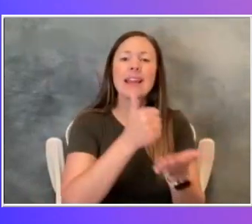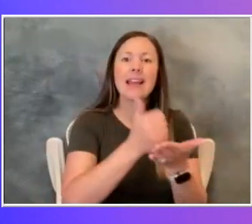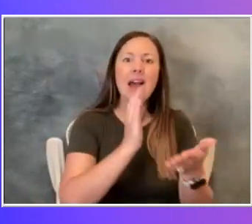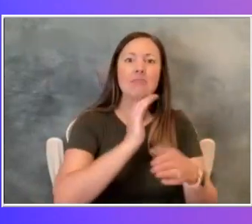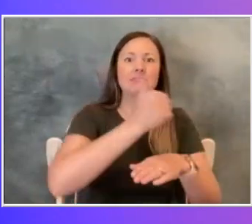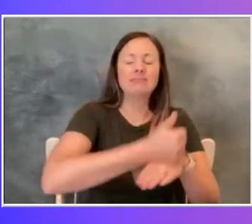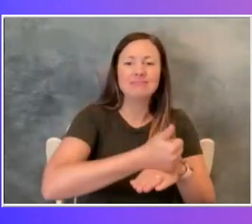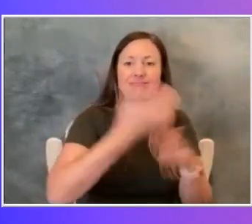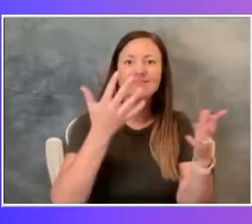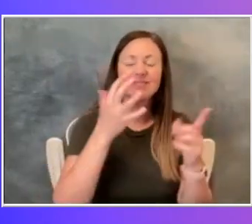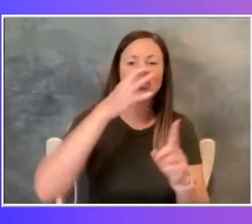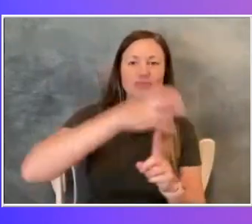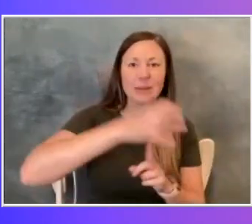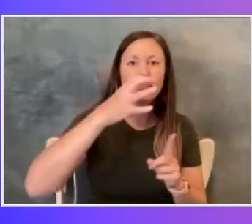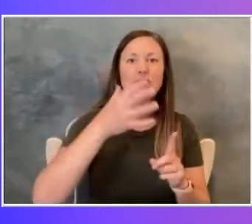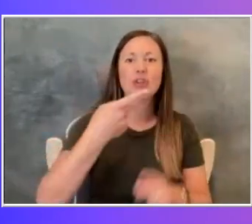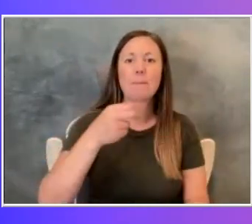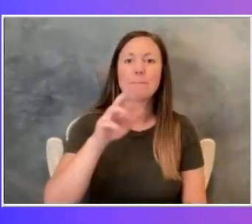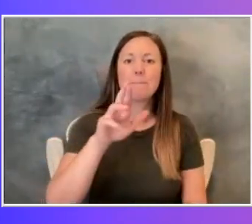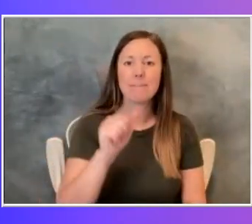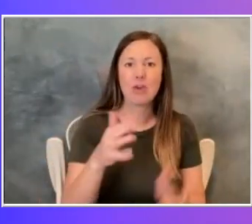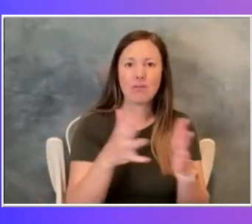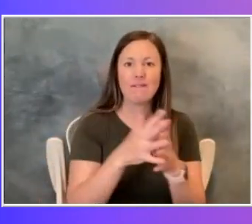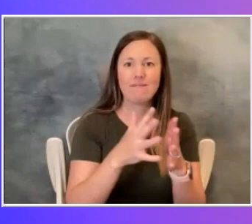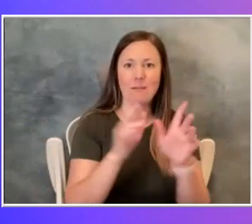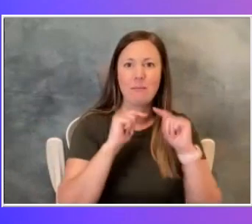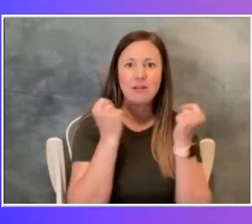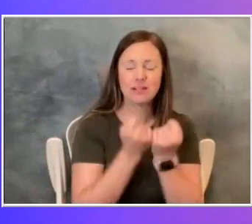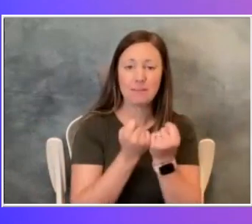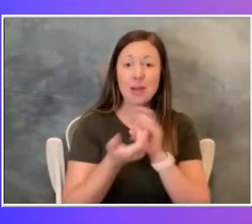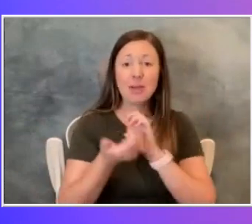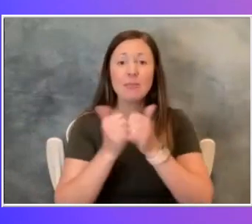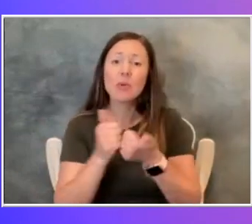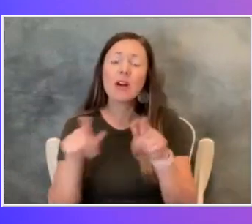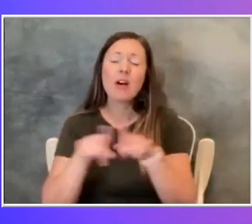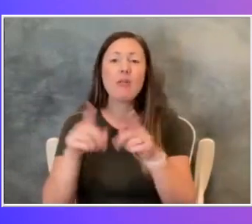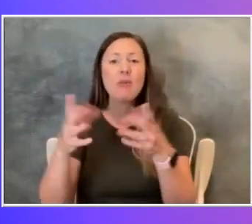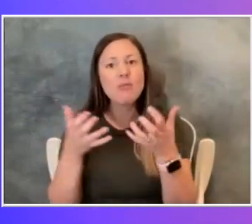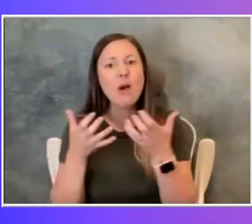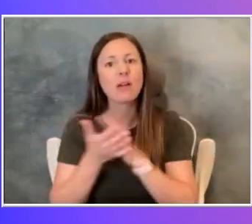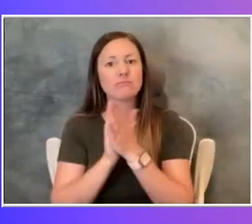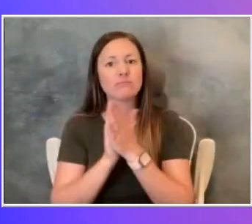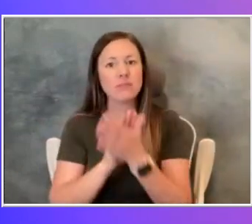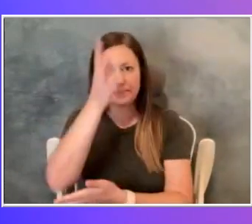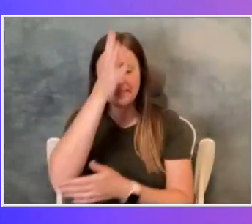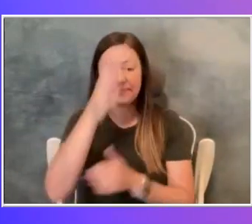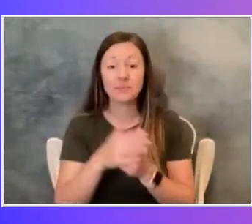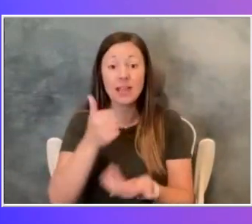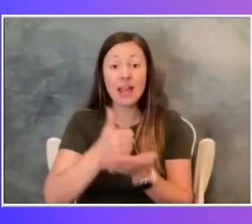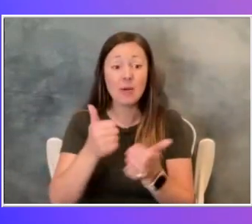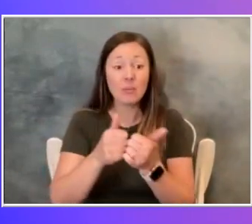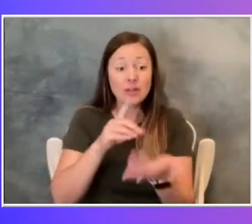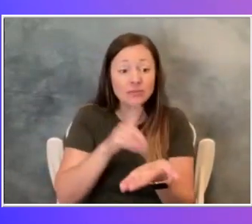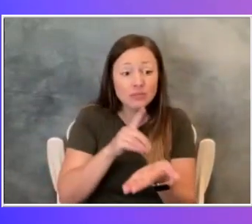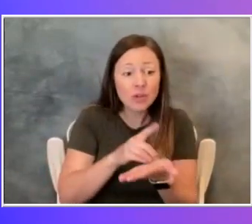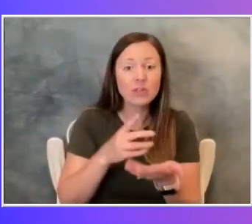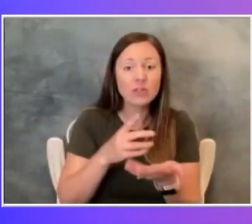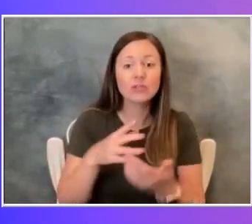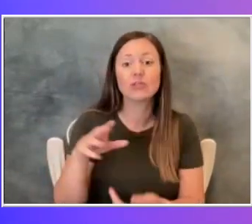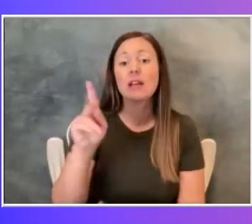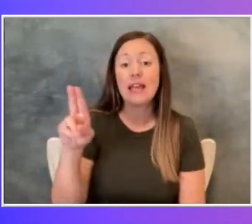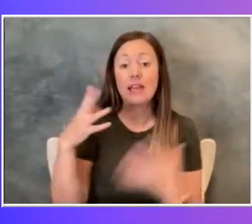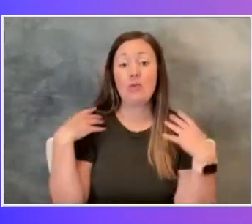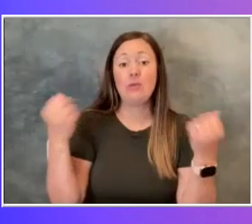team. Aside from sports, Matt has always wanted to be a dad, and with the help of doctors at the University of Kansas Health System,